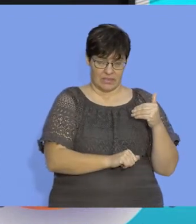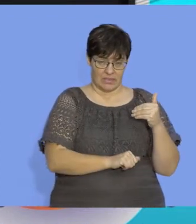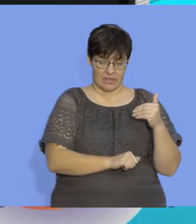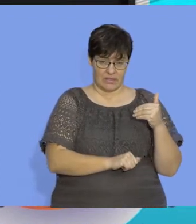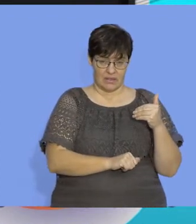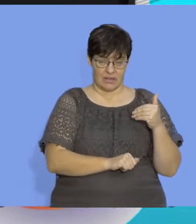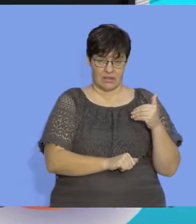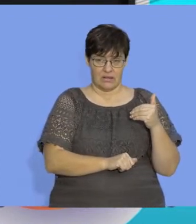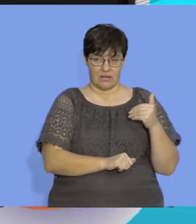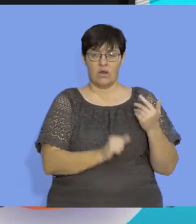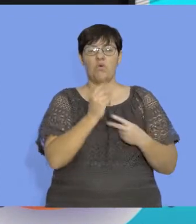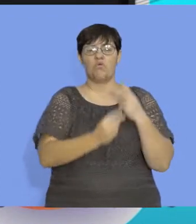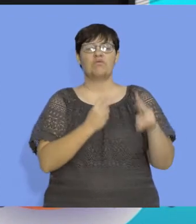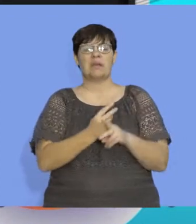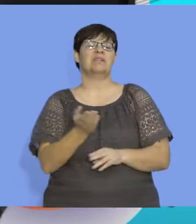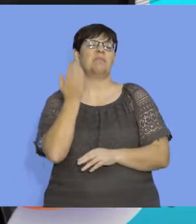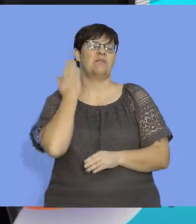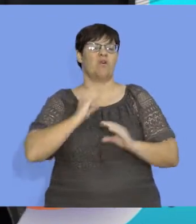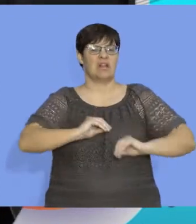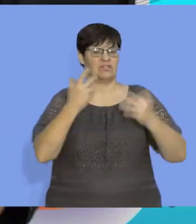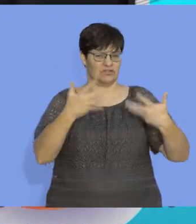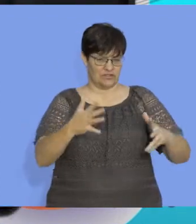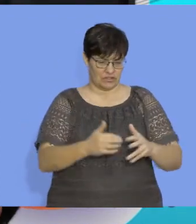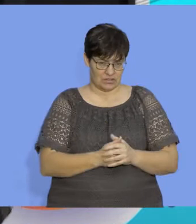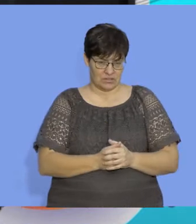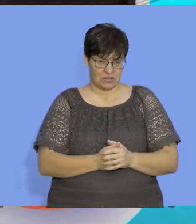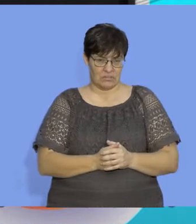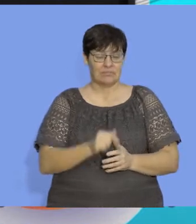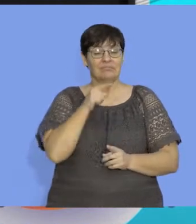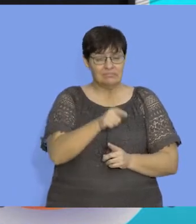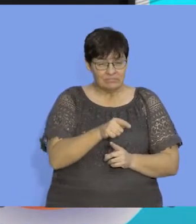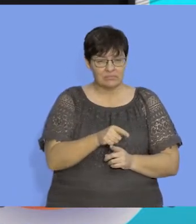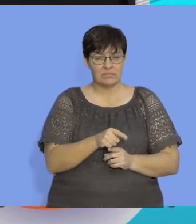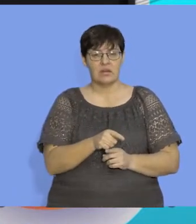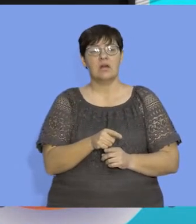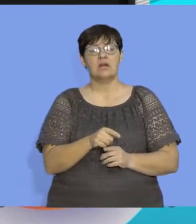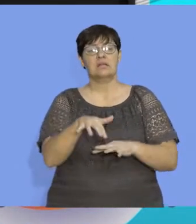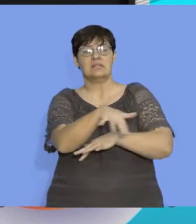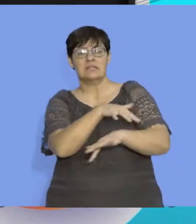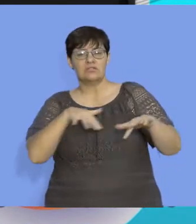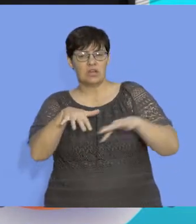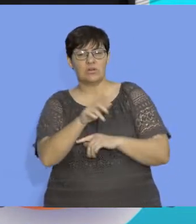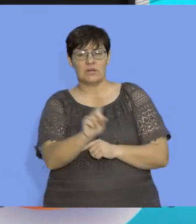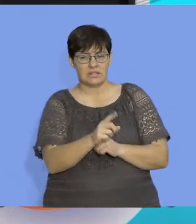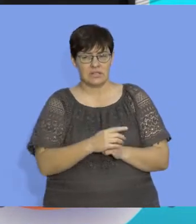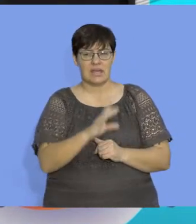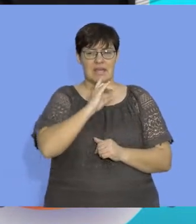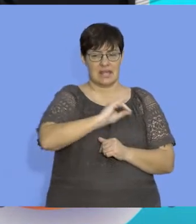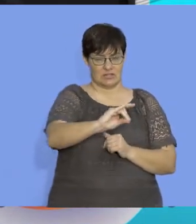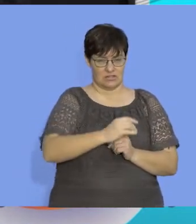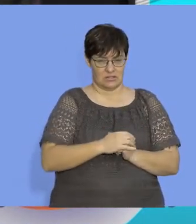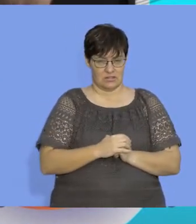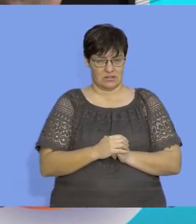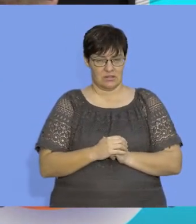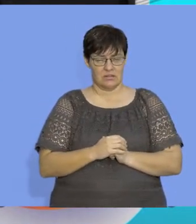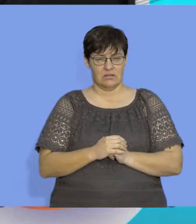just repeating what we've done in previous lessons for you. This will then give you the situation with regards to cash. Right, let's